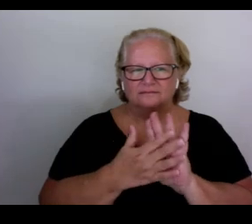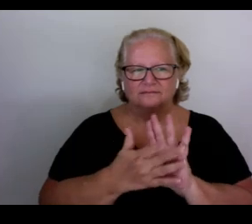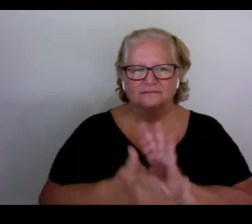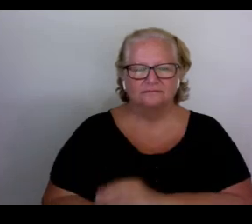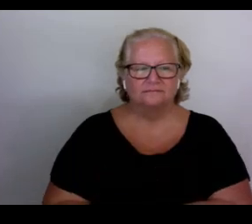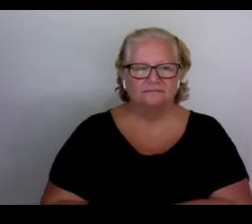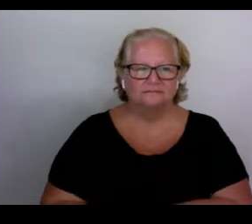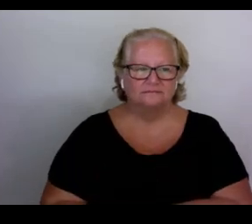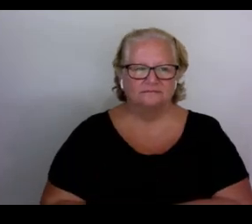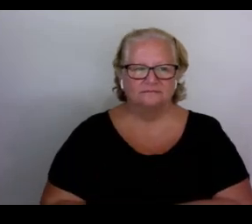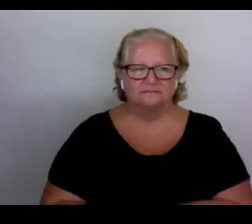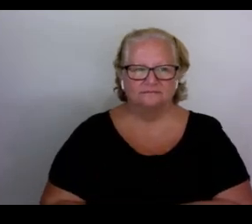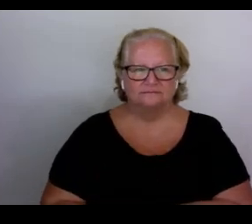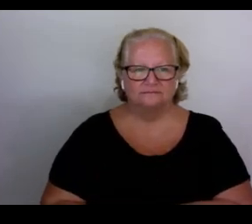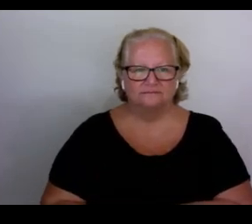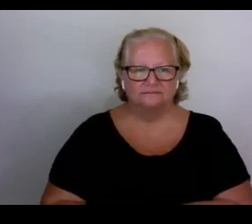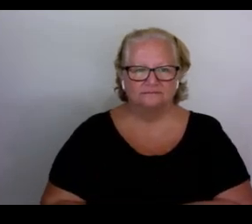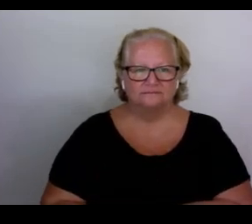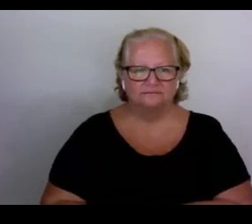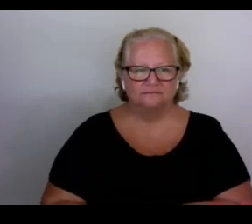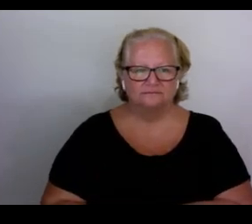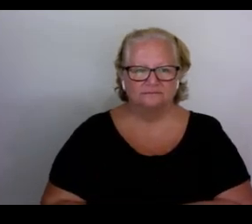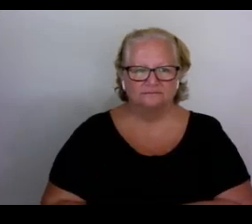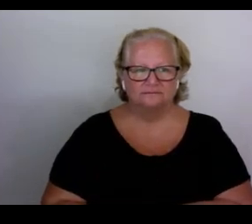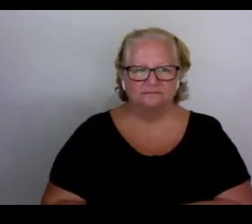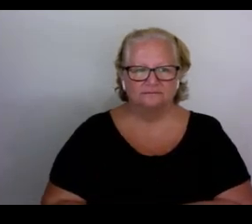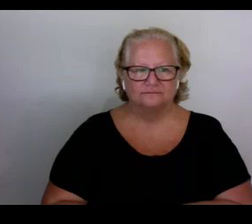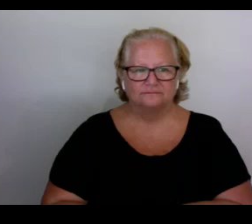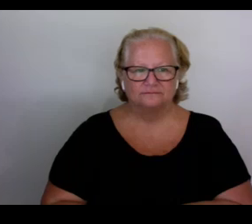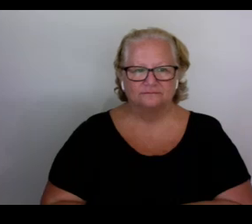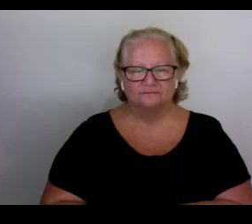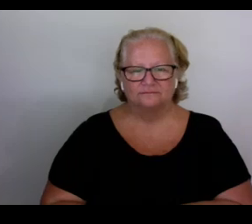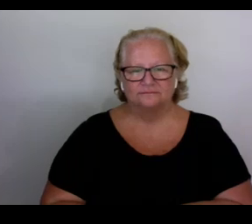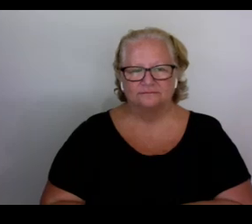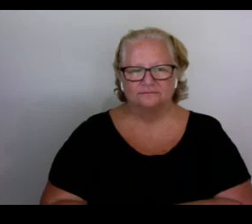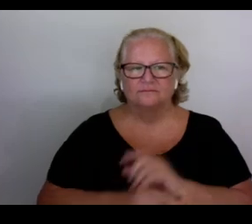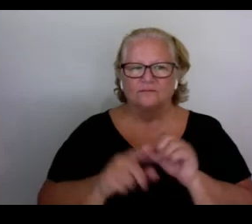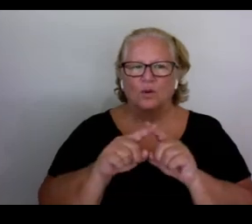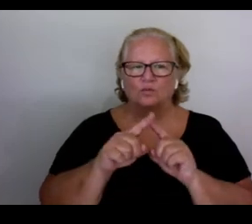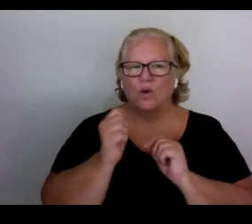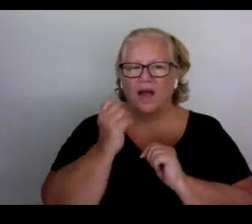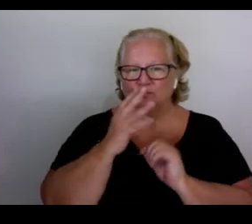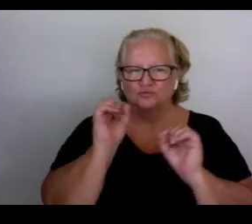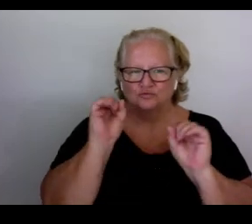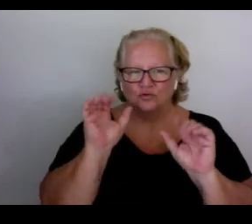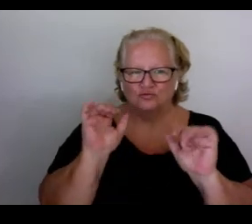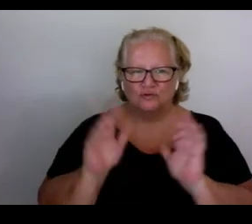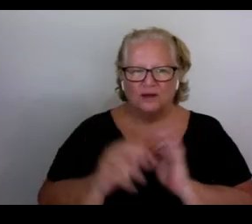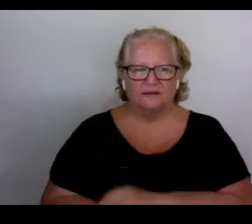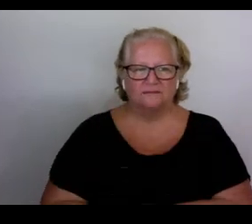651188. We do have a priority line for Aboriginal and Torres Strait Islander calls, so 1300